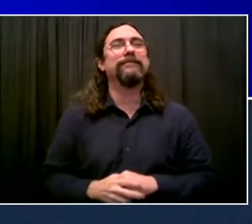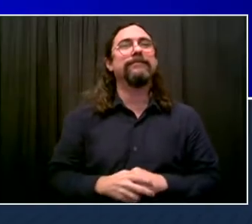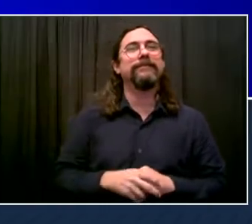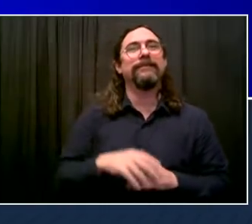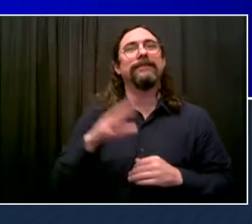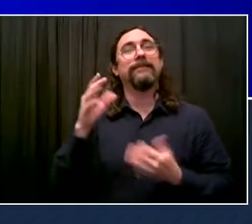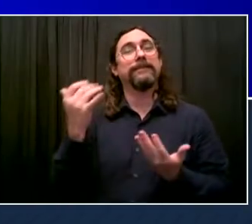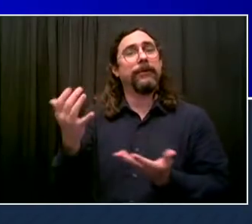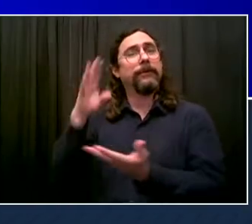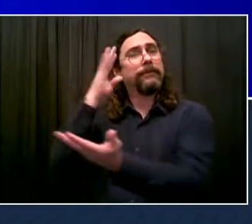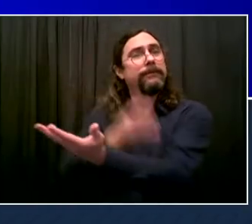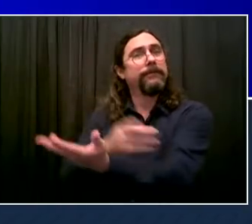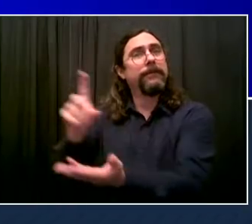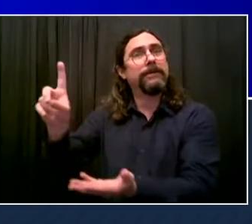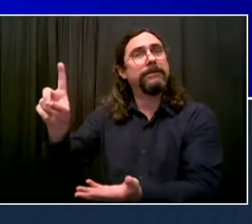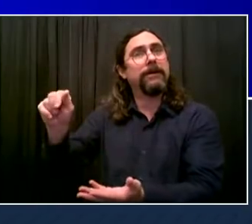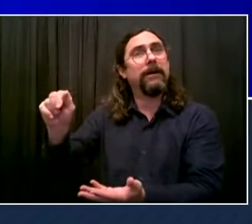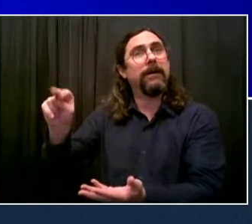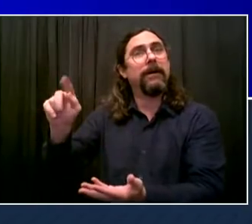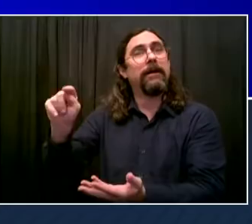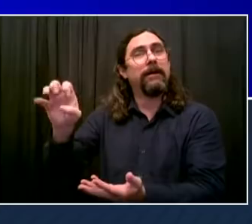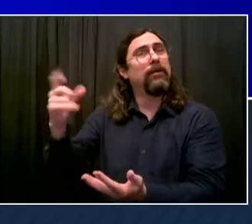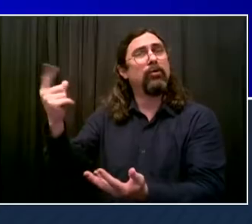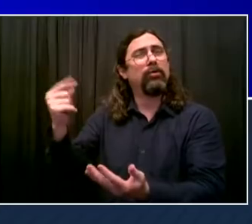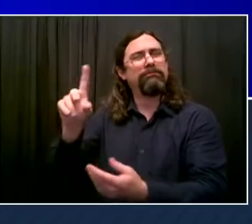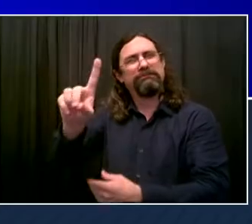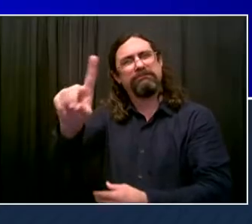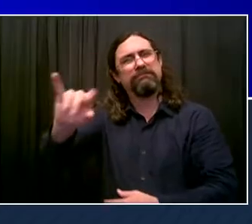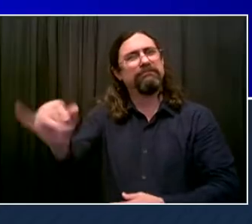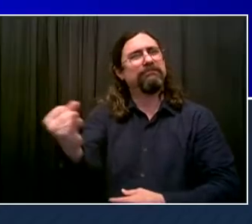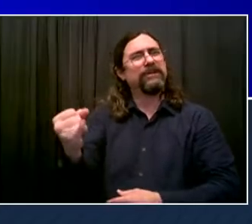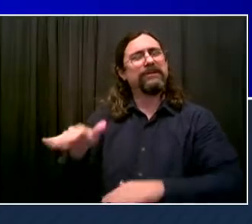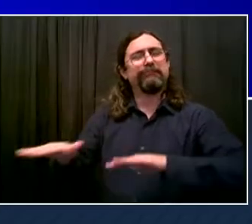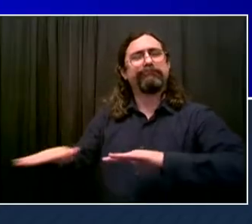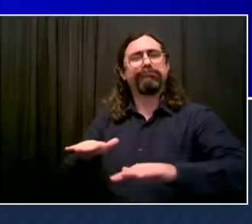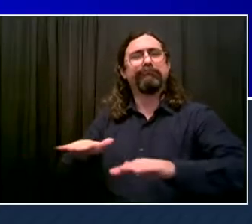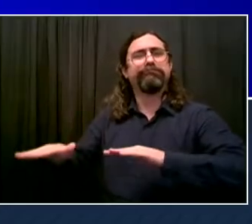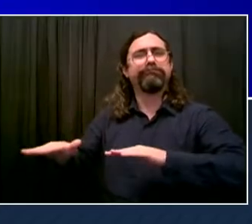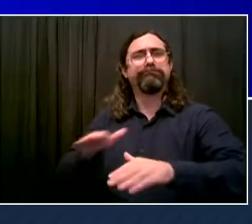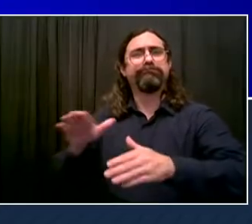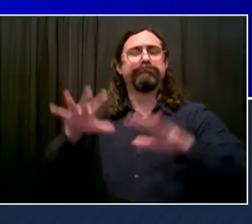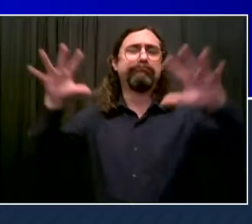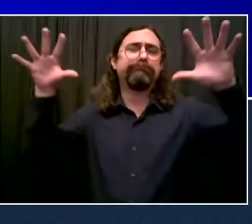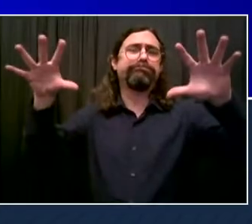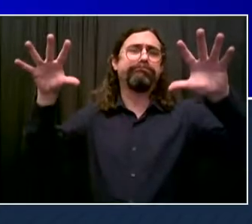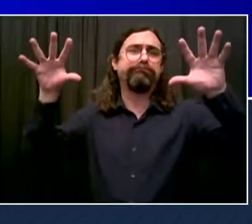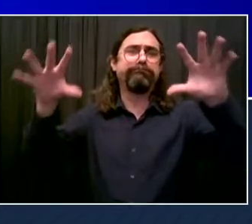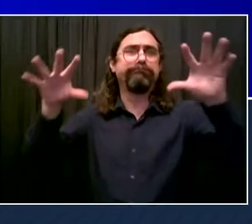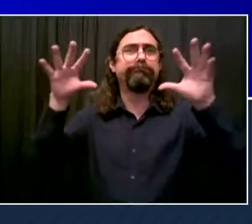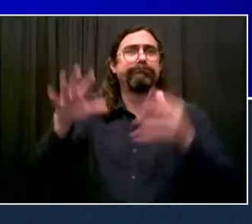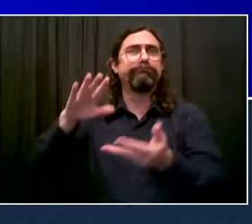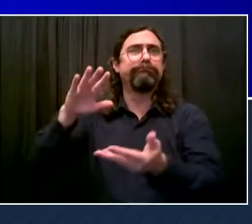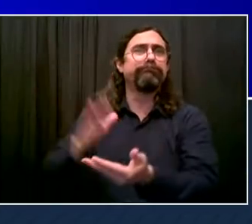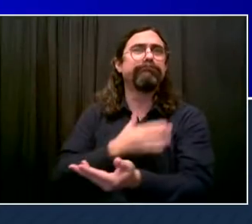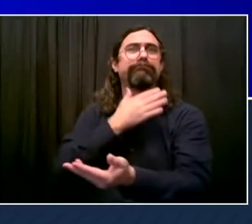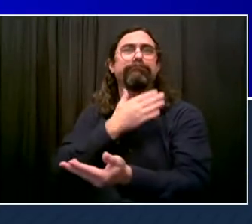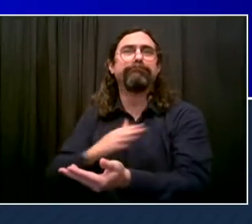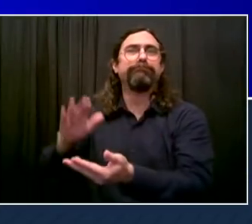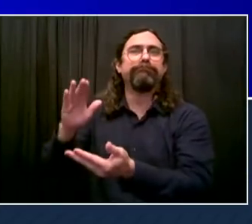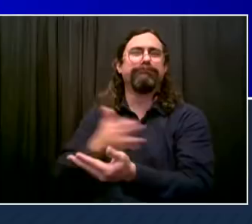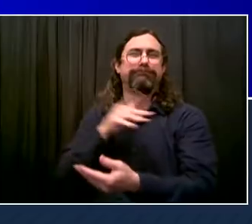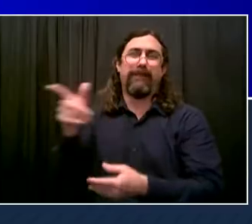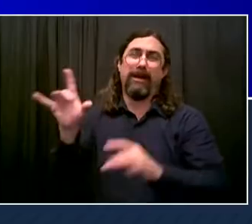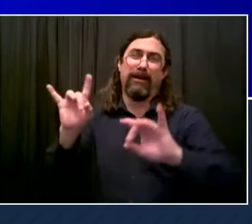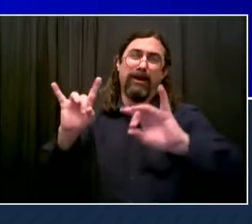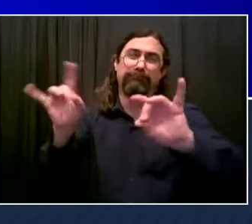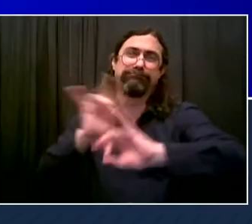amazing sense of music. I get to hear it every day. A lot of range. Use those DJ skills, Dante. Bring the people to the